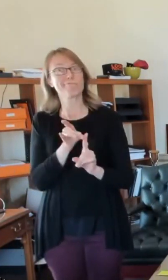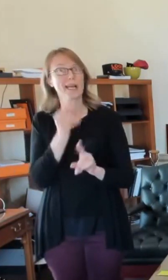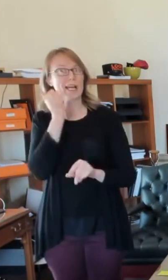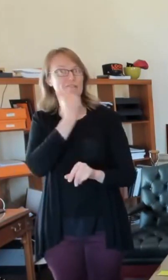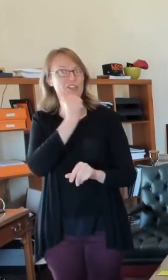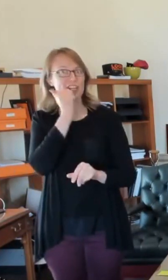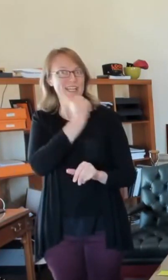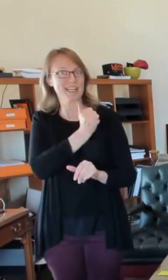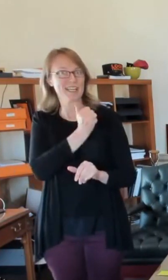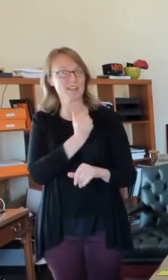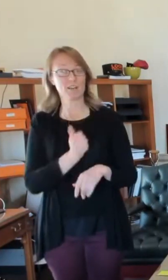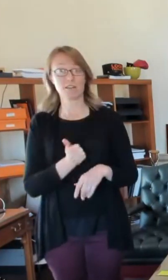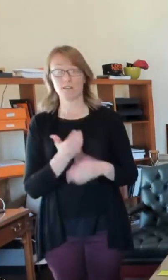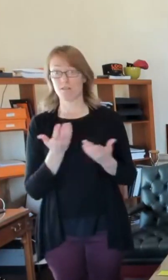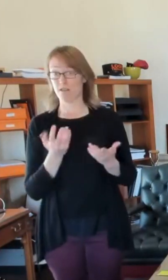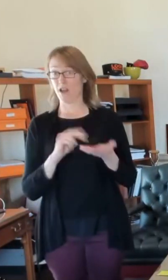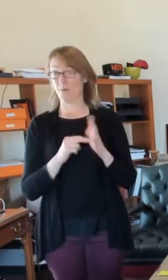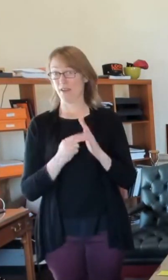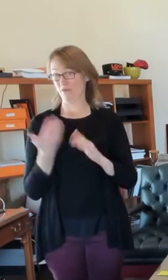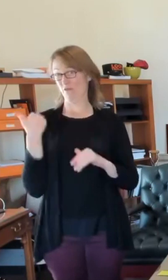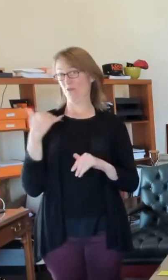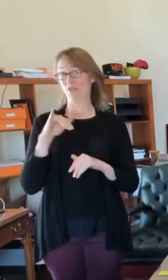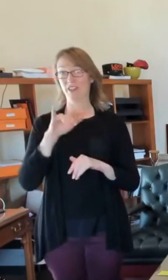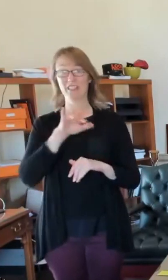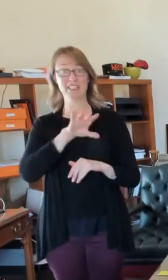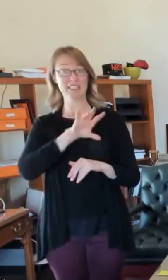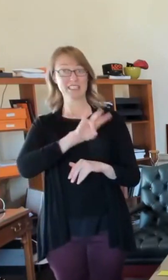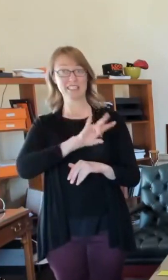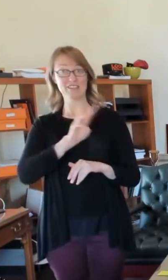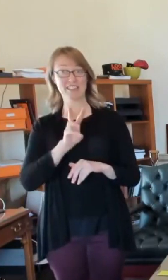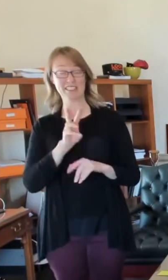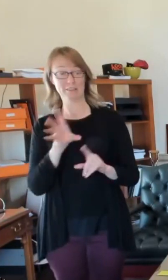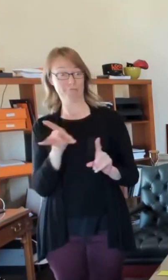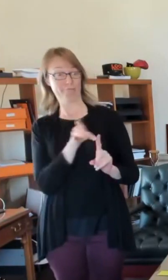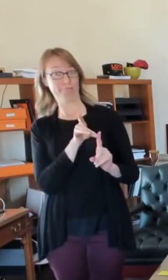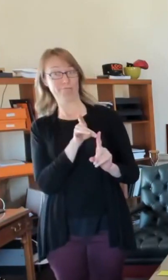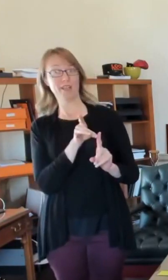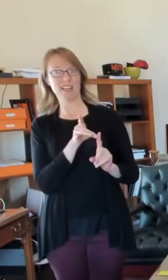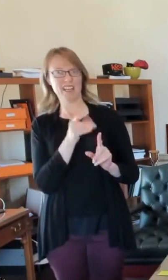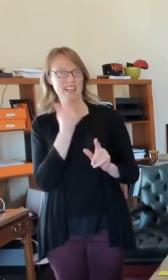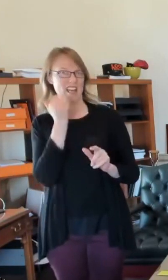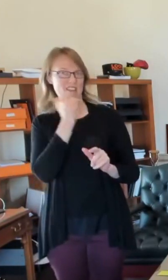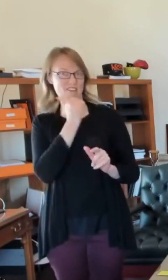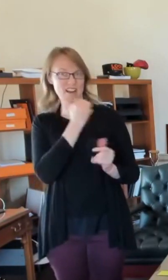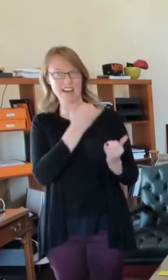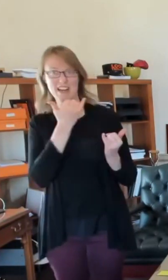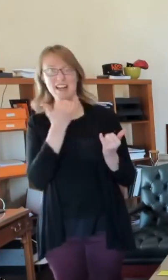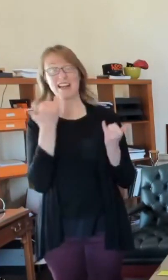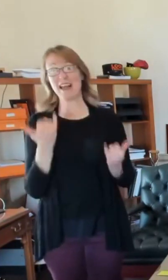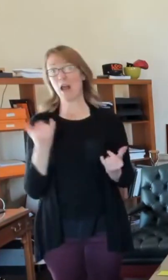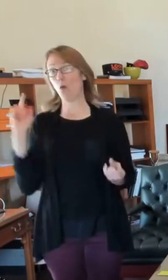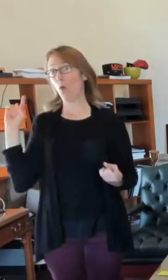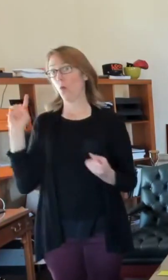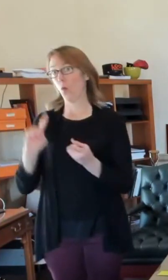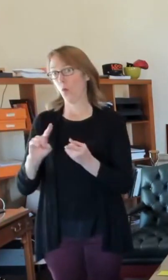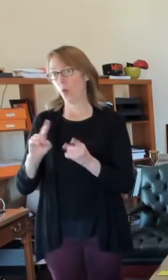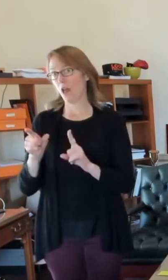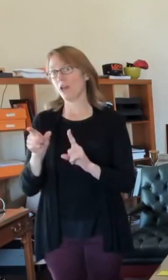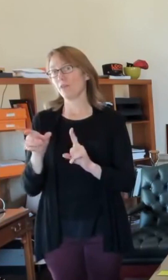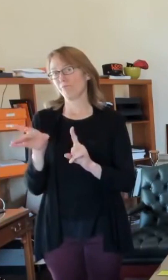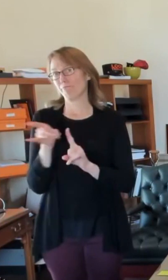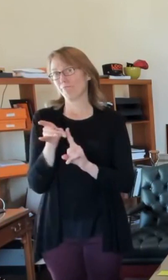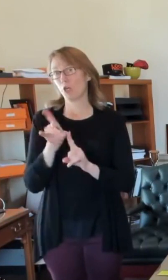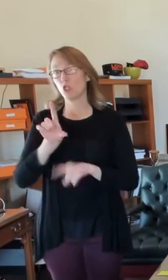gone from 76 cases to 20 cases a day in the last month, and that's those are some